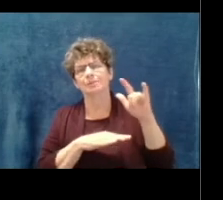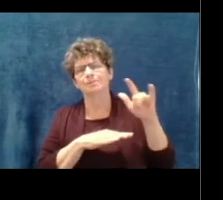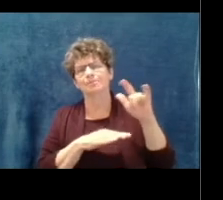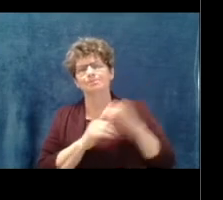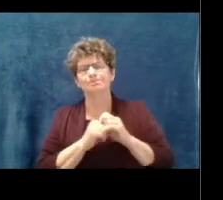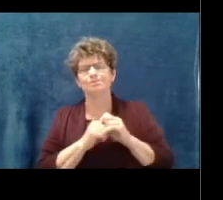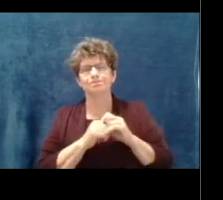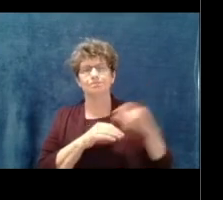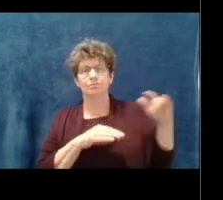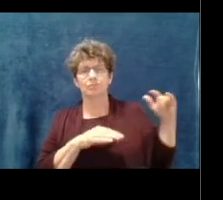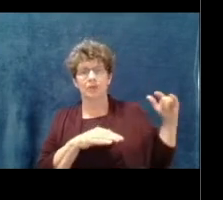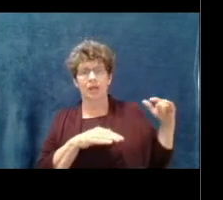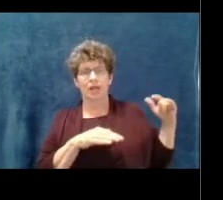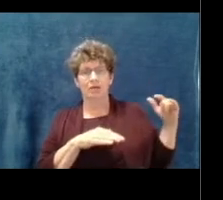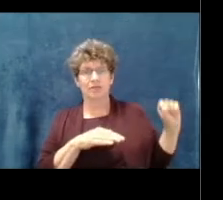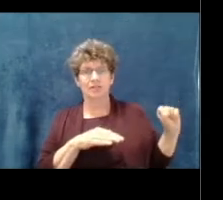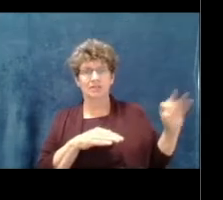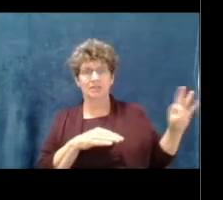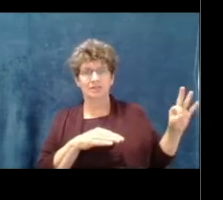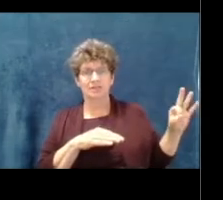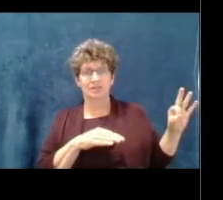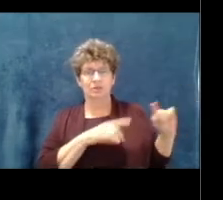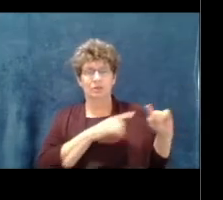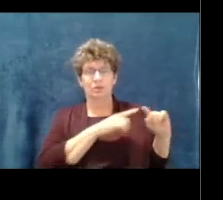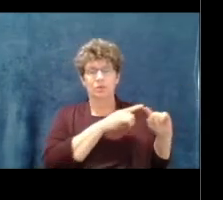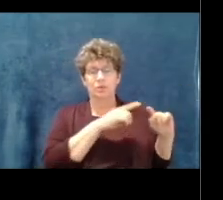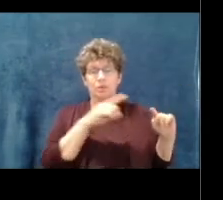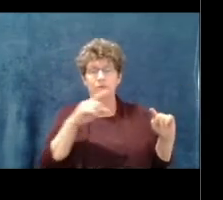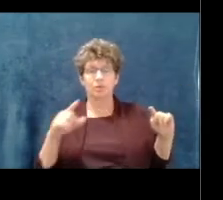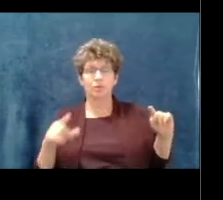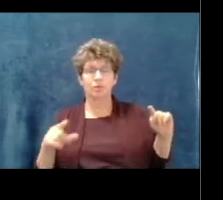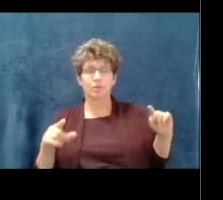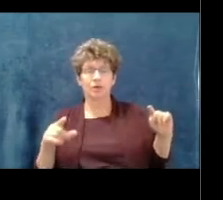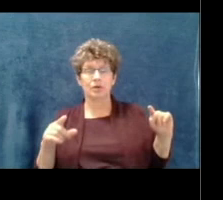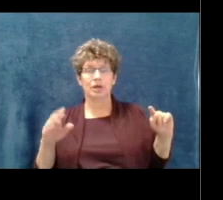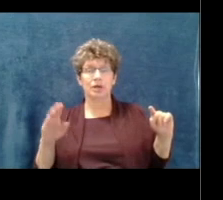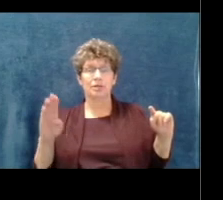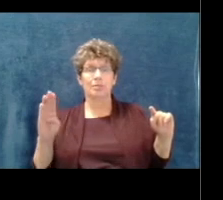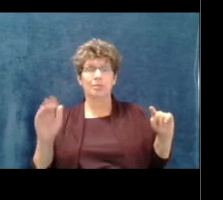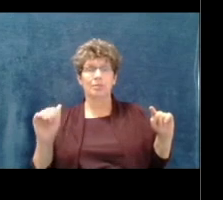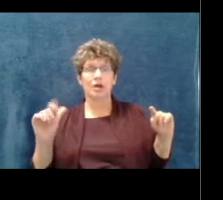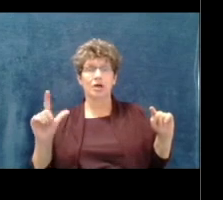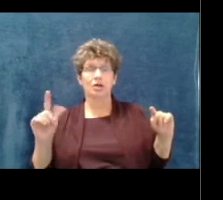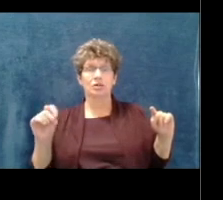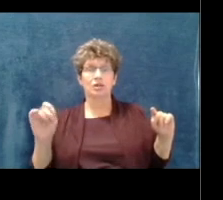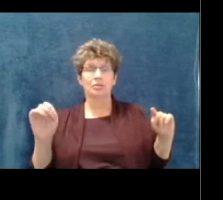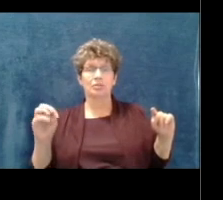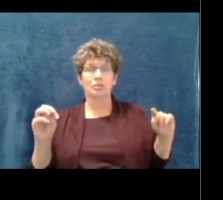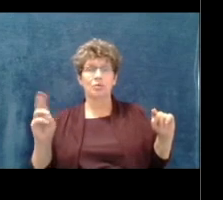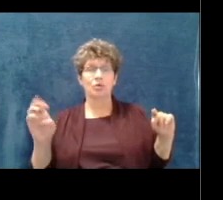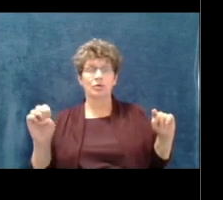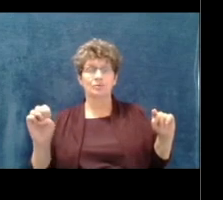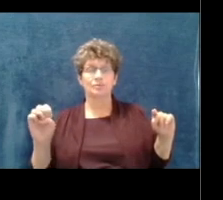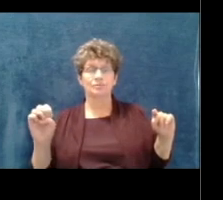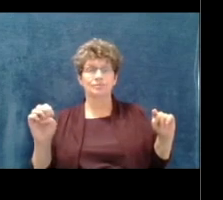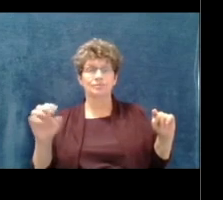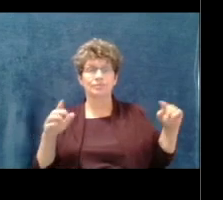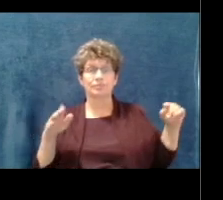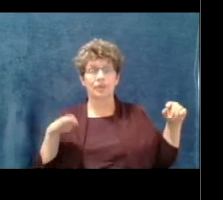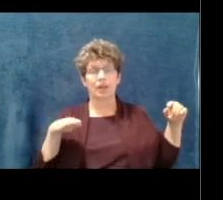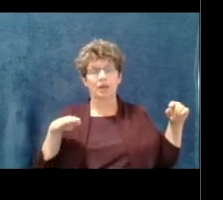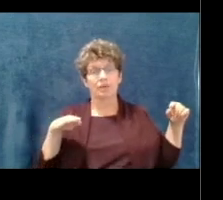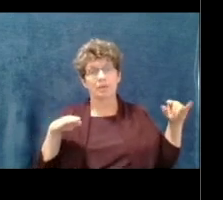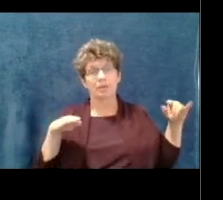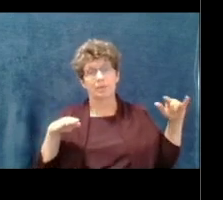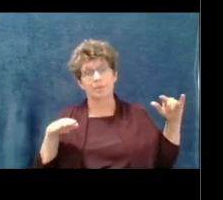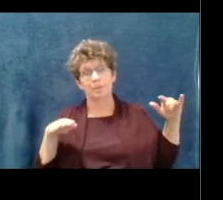in San Francisco is headed to Baltimore, if it corrects by 1 degree, it would go 1 mile in a different course for every 60